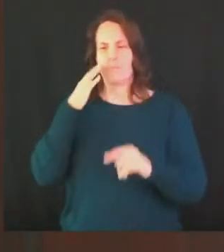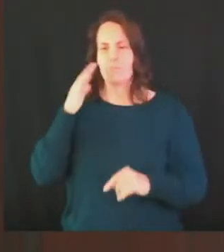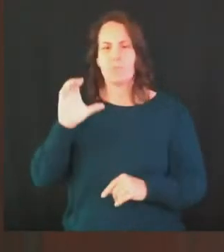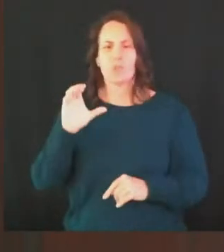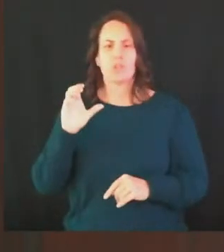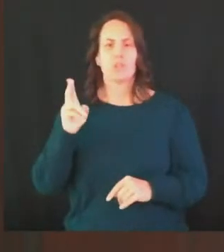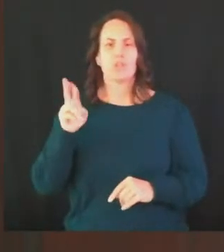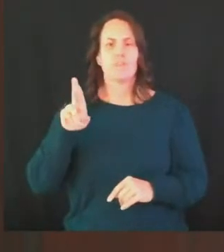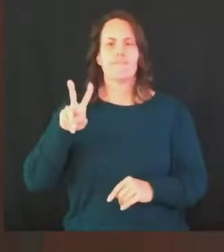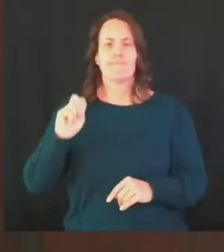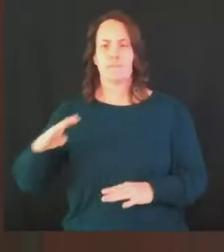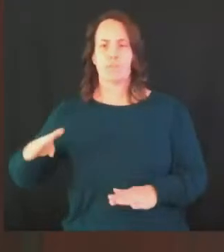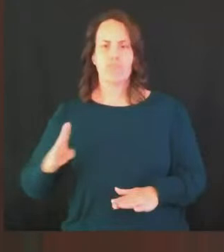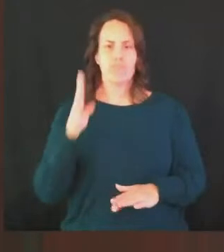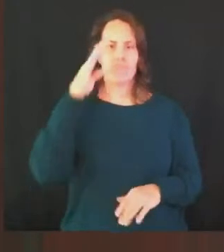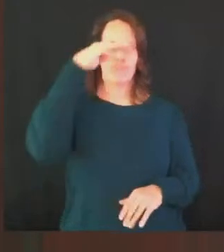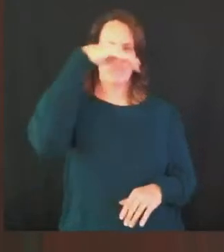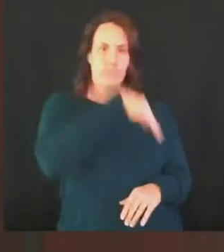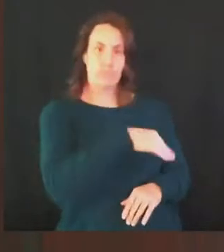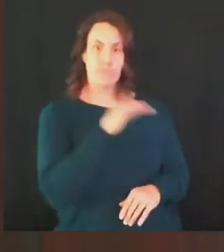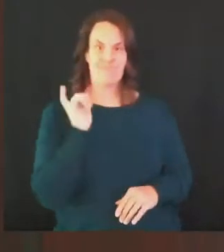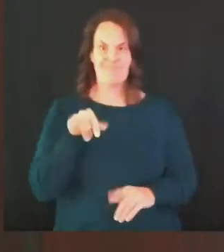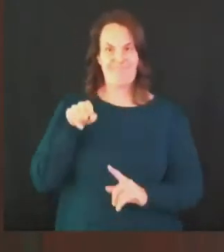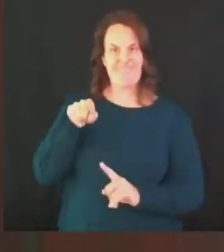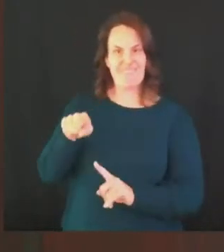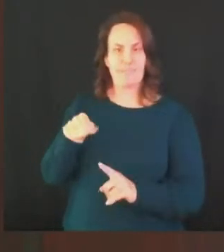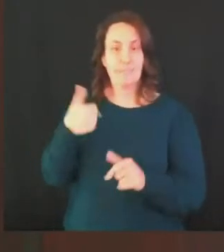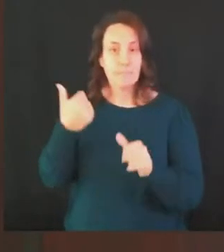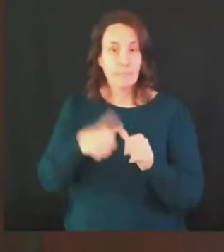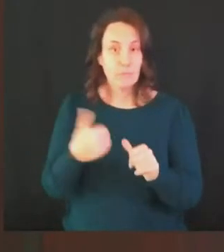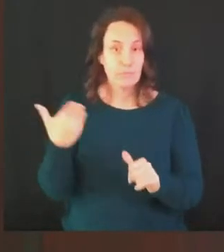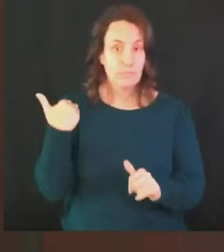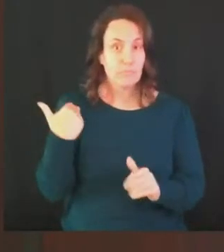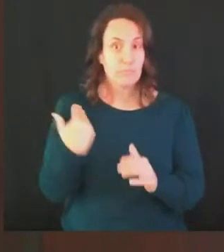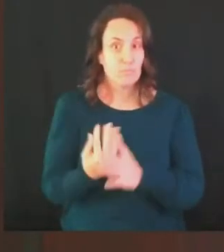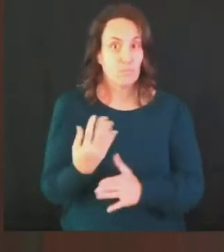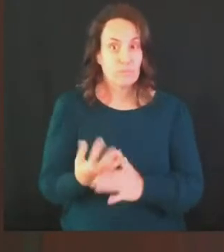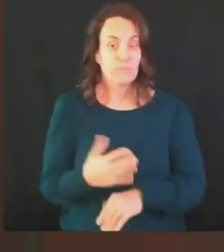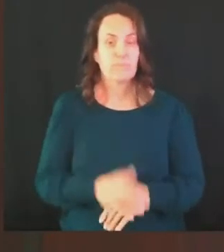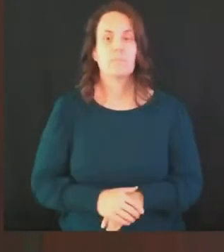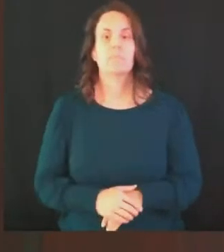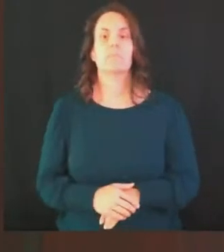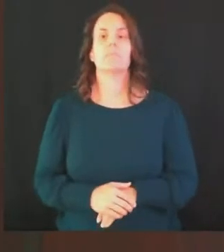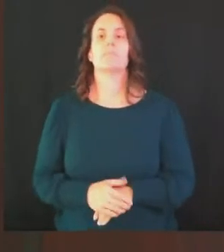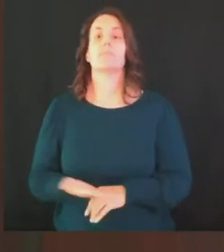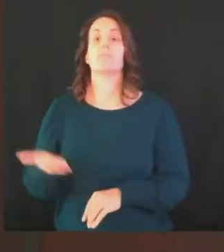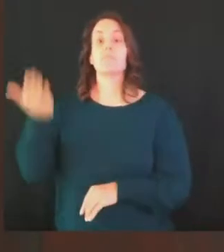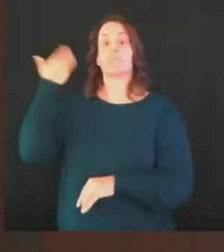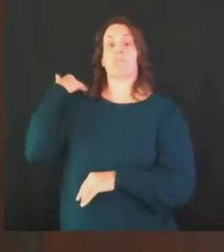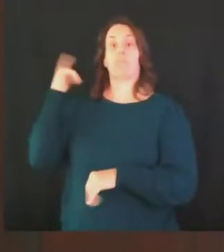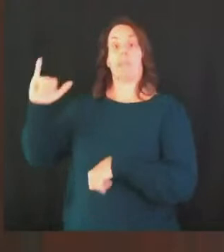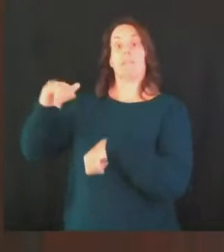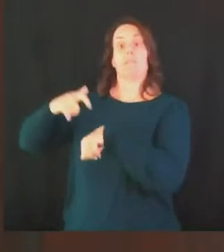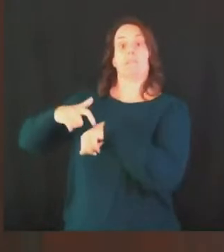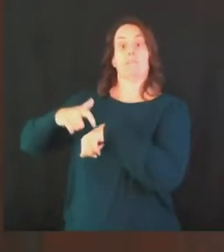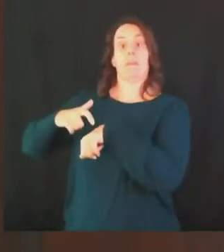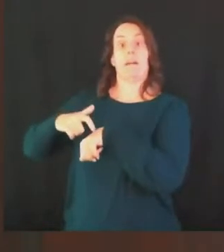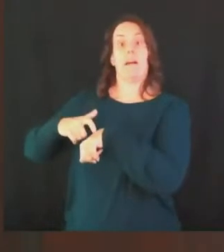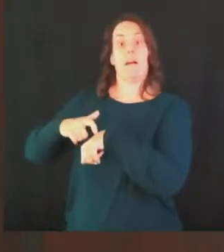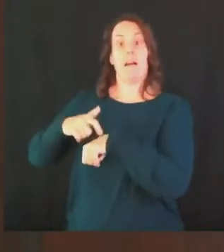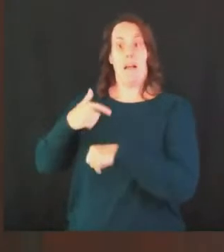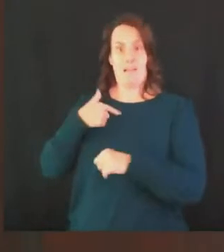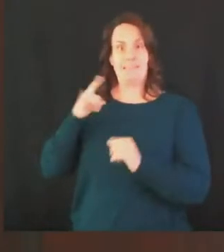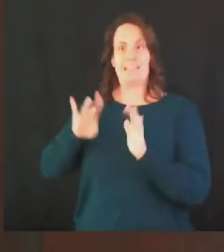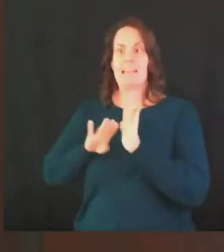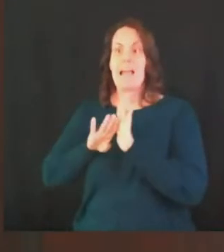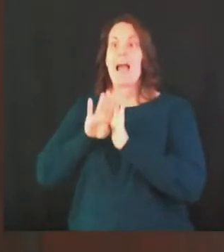and the sacrifices Wisconsinites made to keep their family and friends and neighbors safe. That is what we are asking